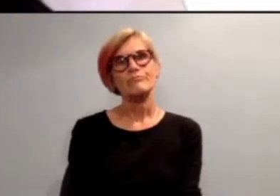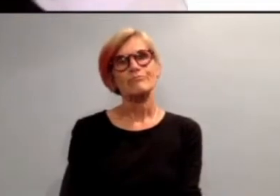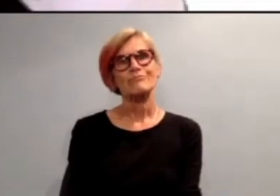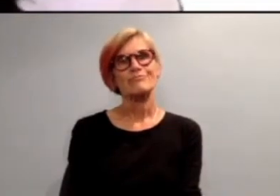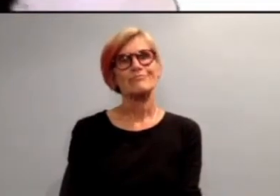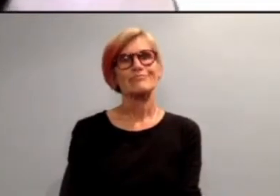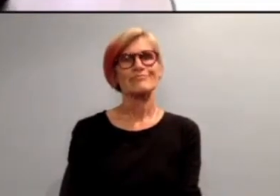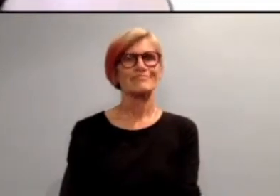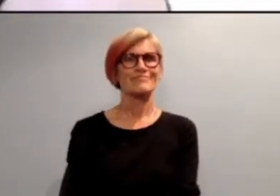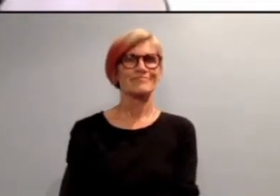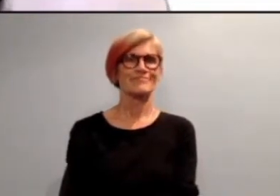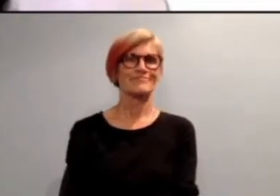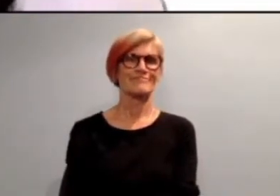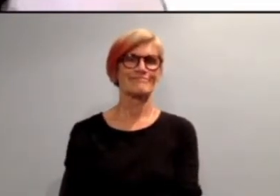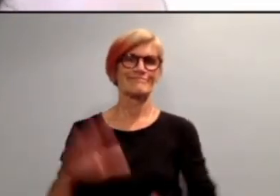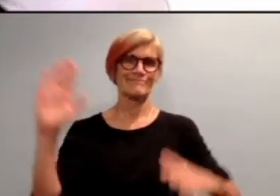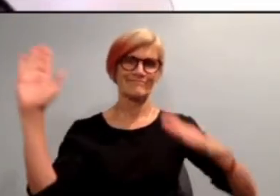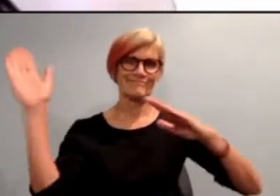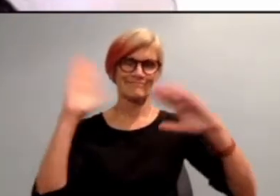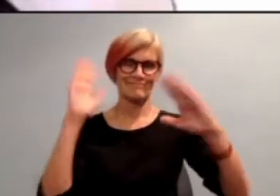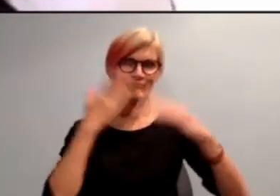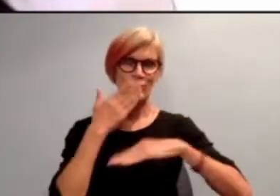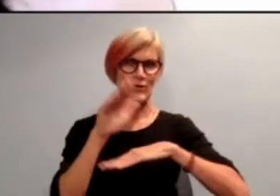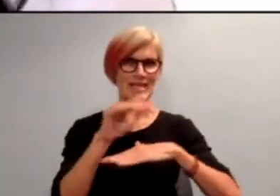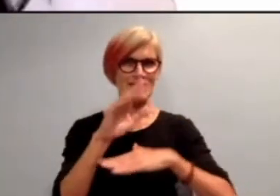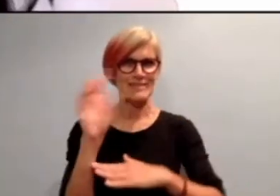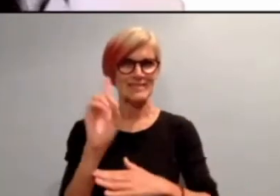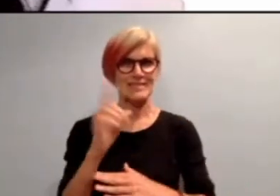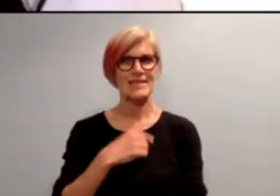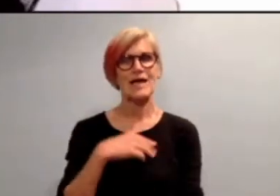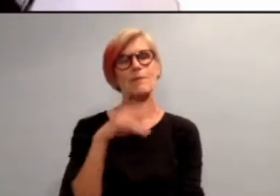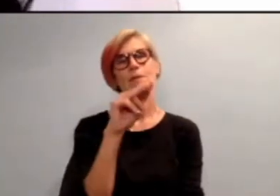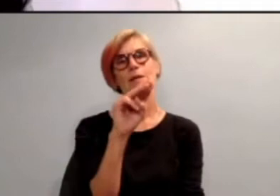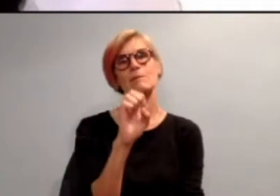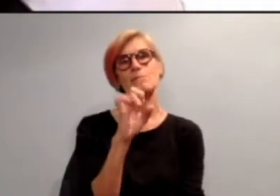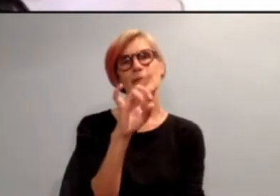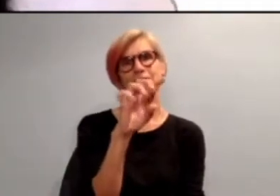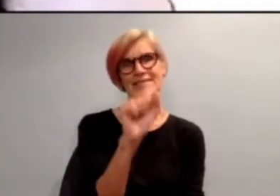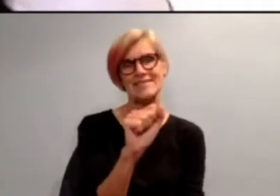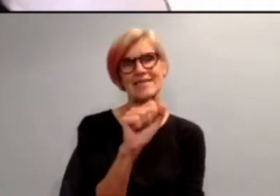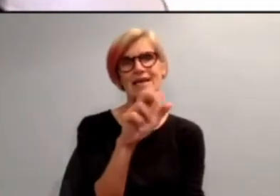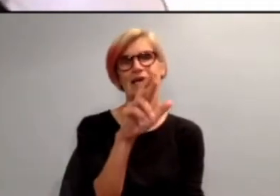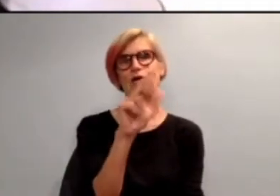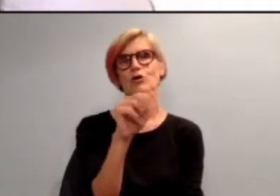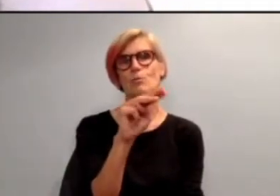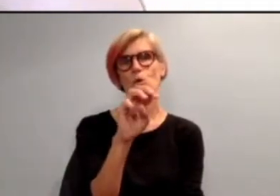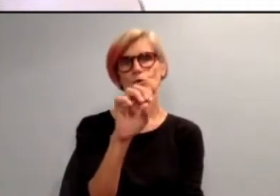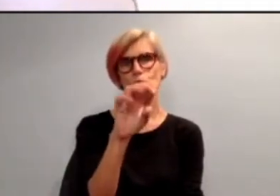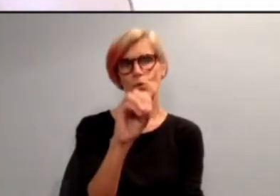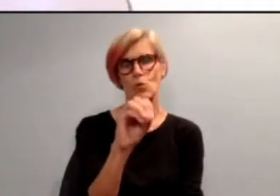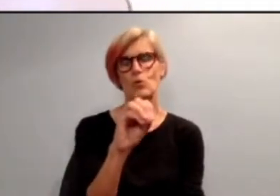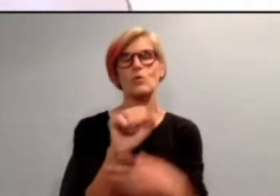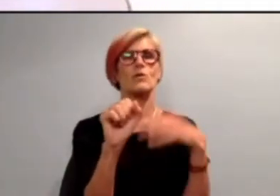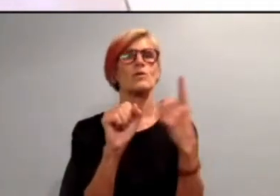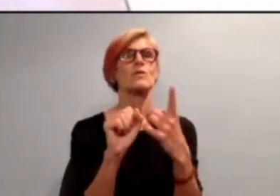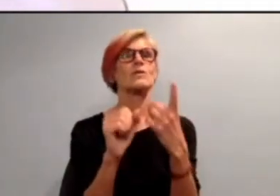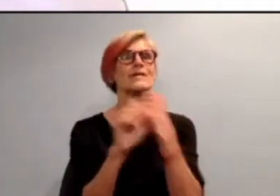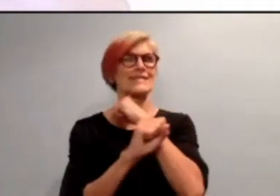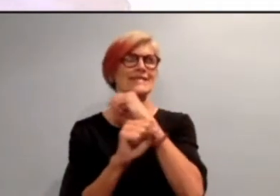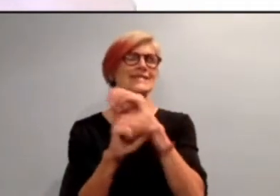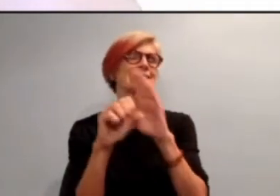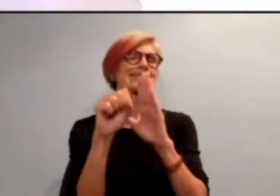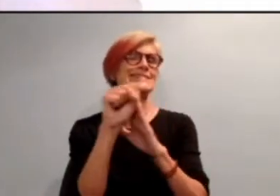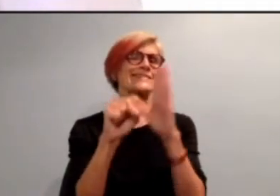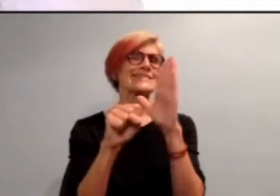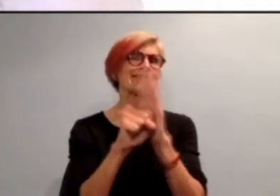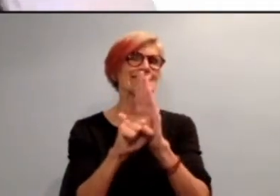Good evening, Democrats. I'm Melissa Ramoso, outgoing state chair for the California Democratic Party Asian Pacific